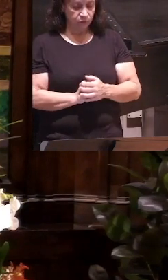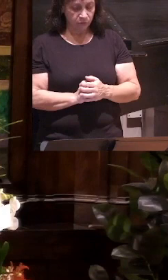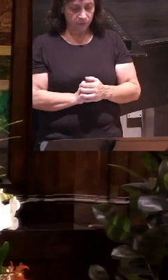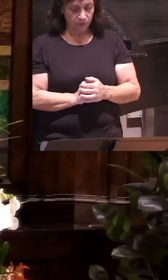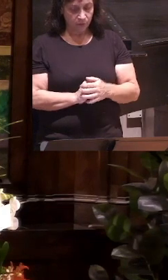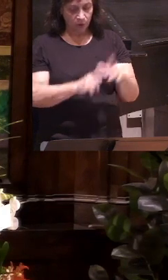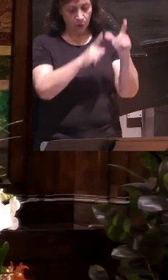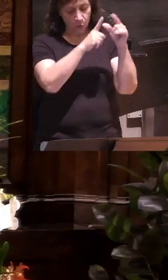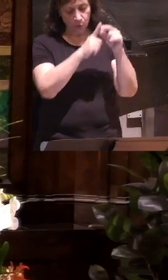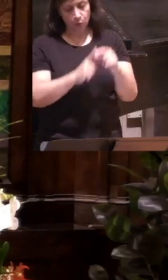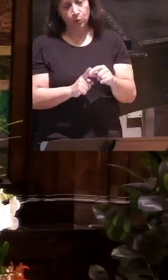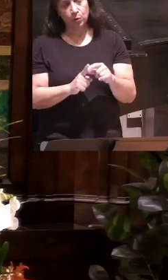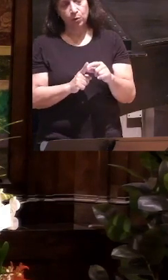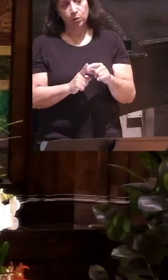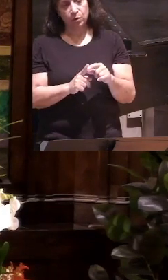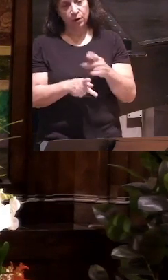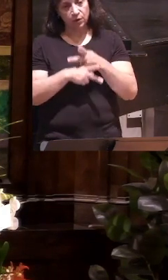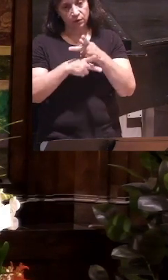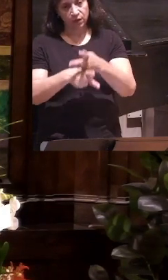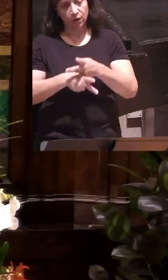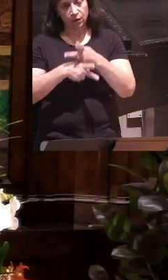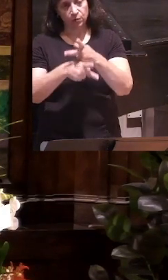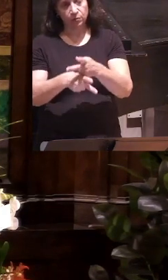with a word of care,